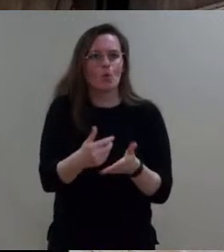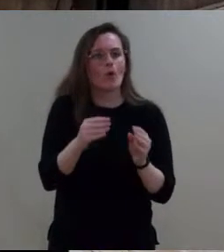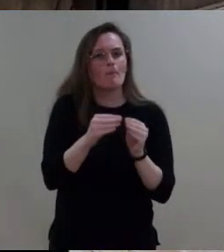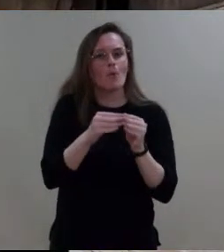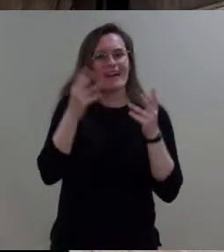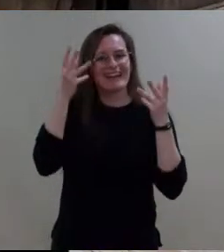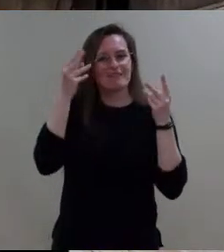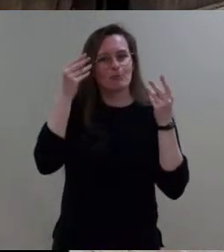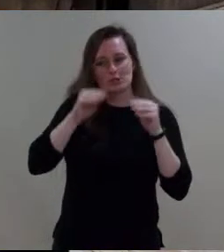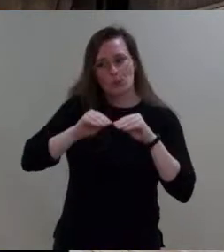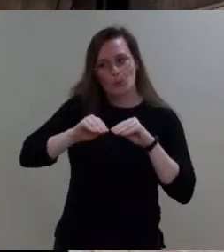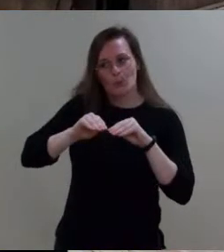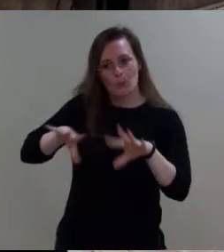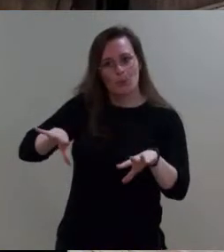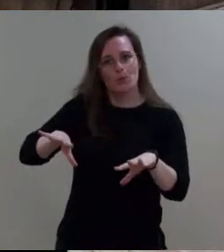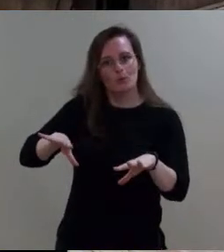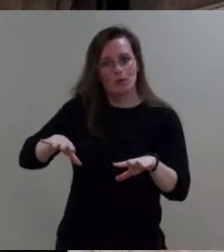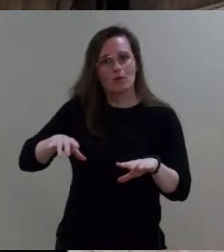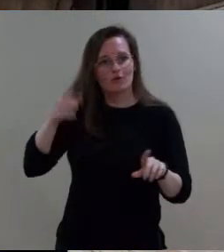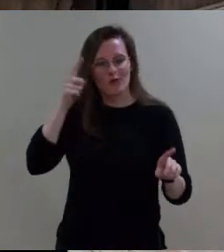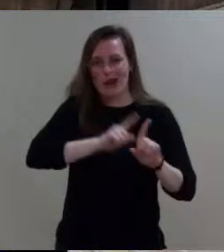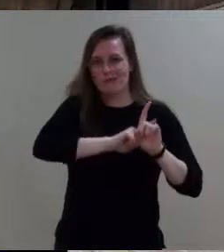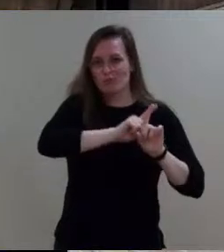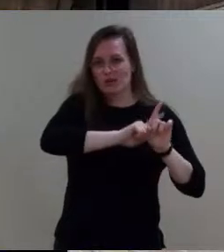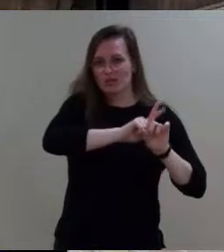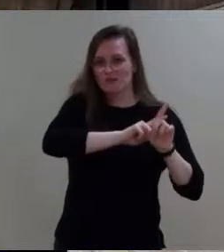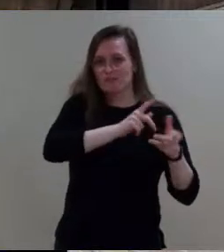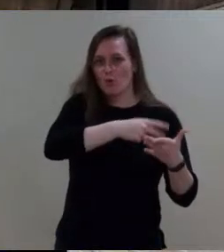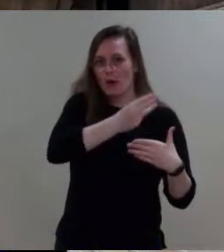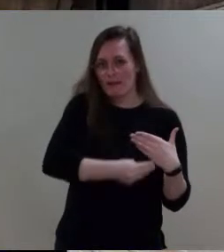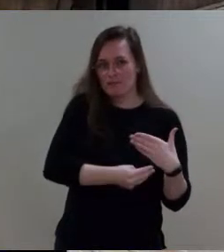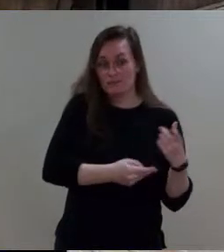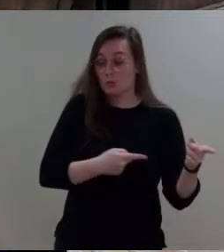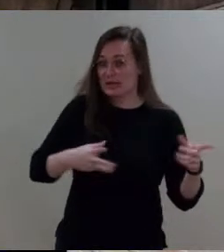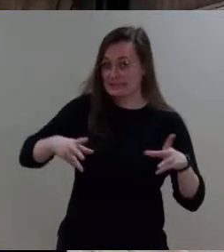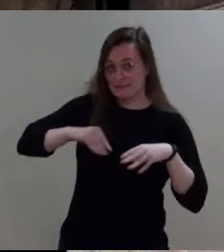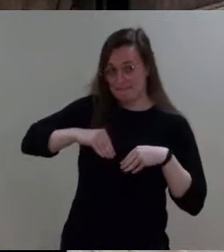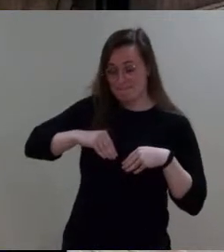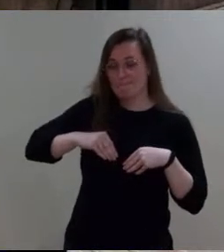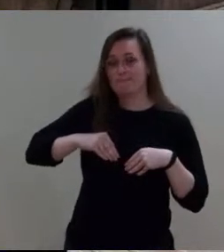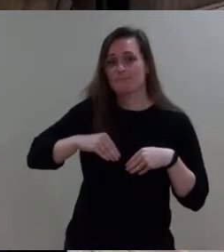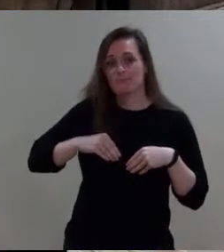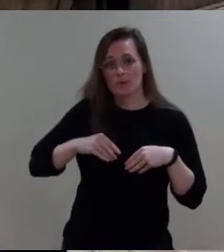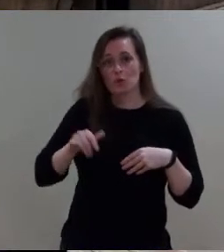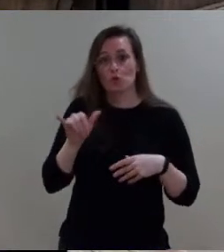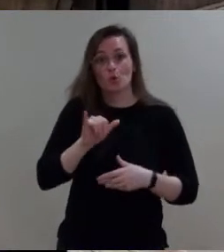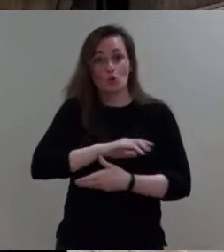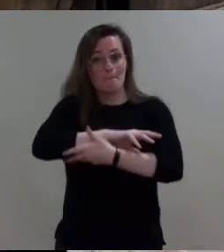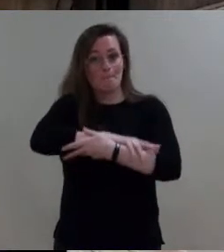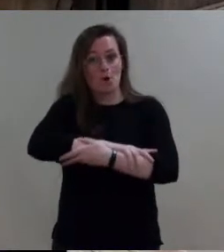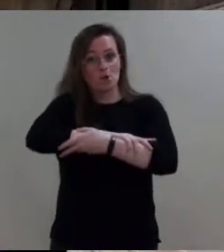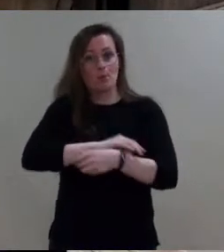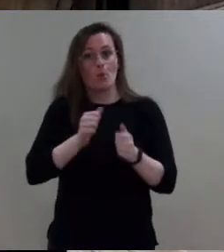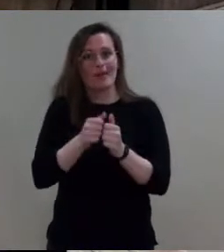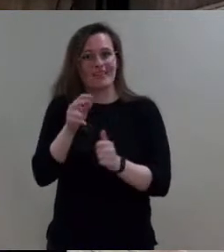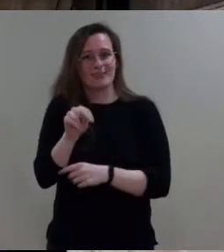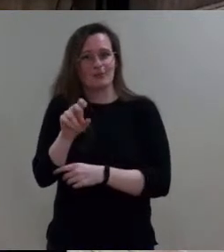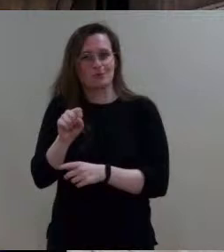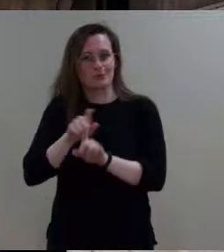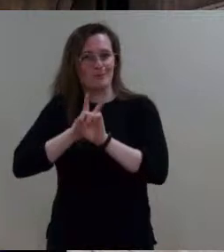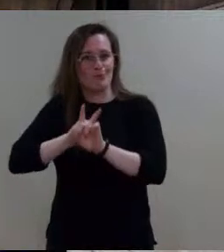program. So they ran with it, and they also had a partnership with the Nova Scotia Apprenticeship